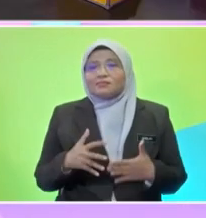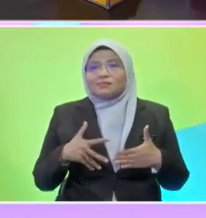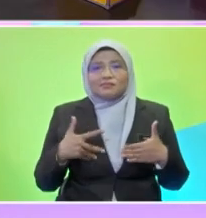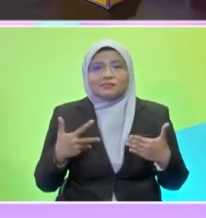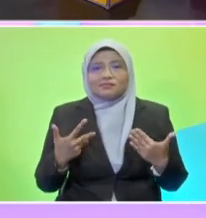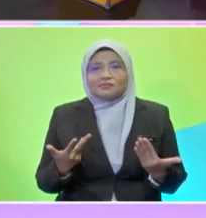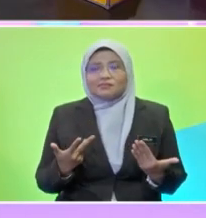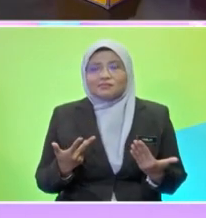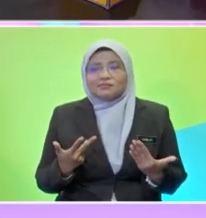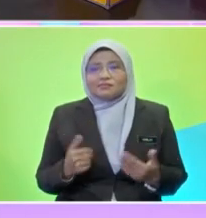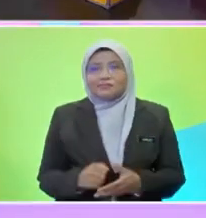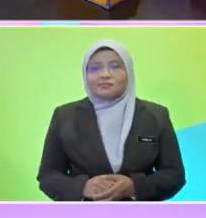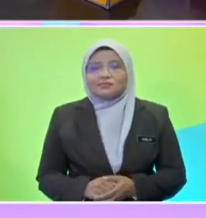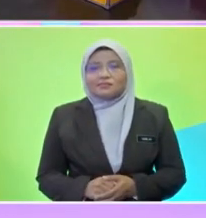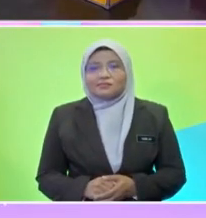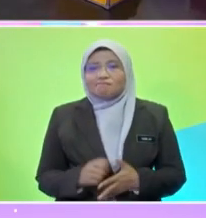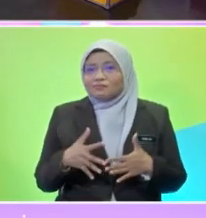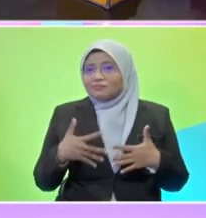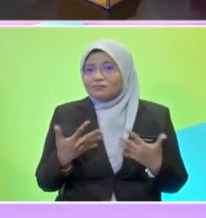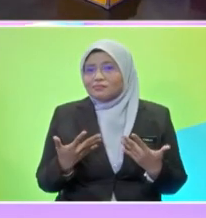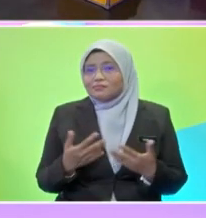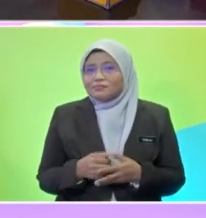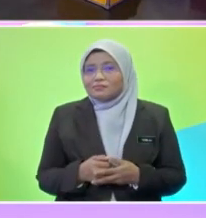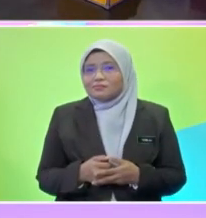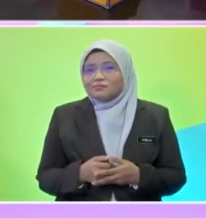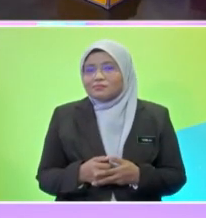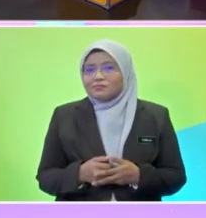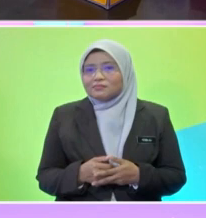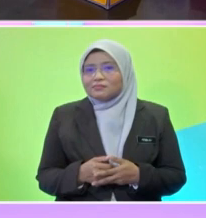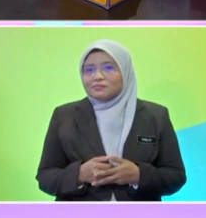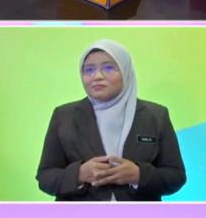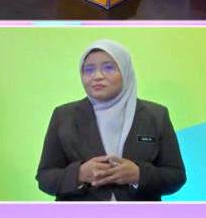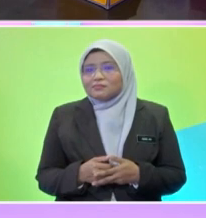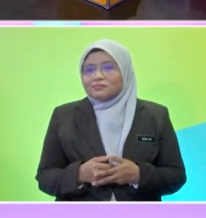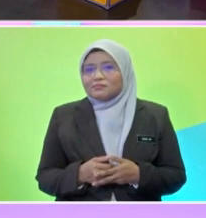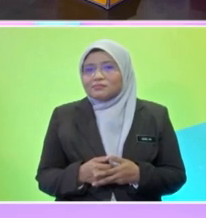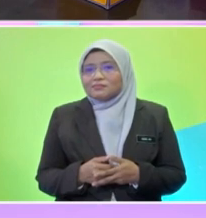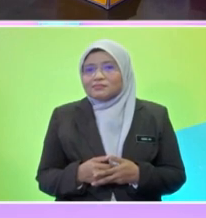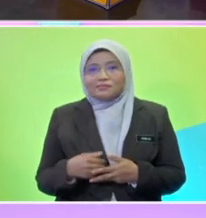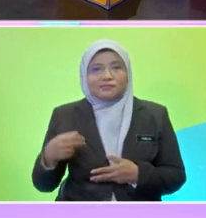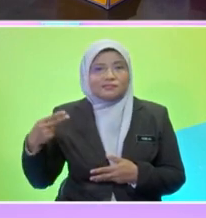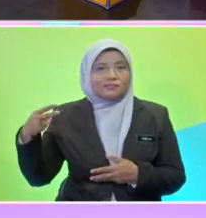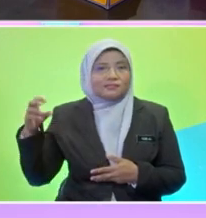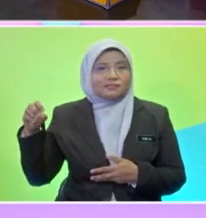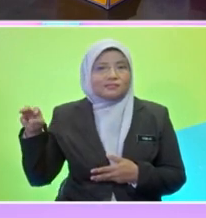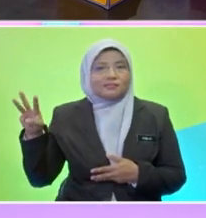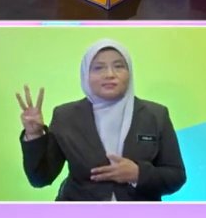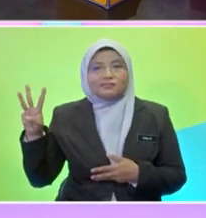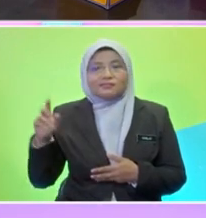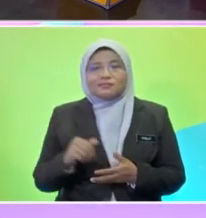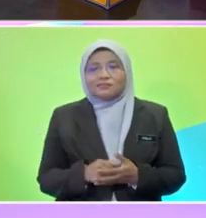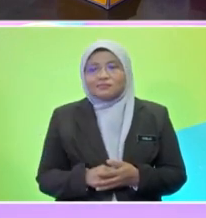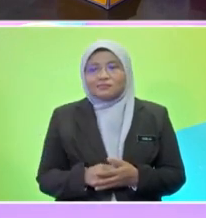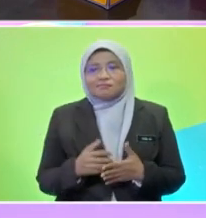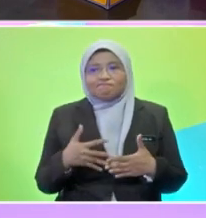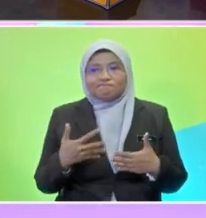Takif. How? Okay, read your question, Takif. Yes, share with us your question and read your question.